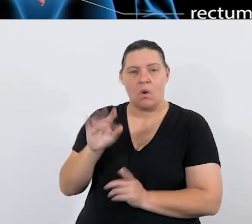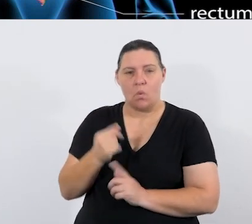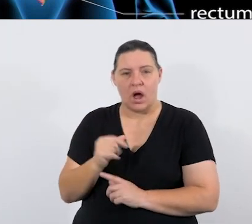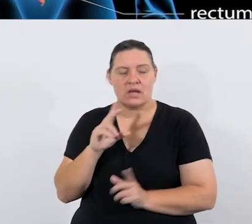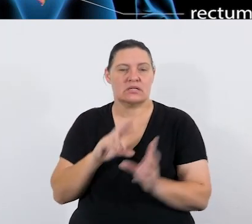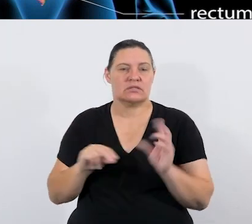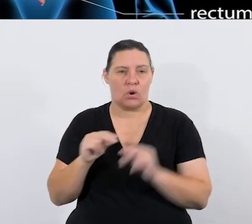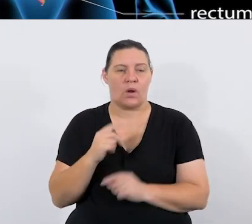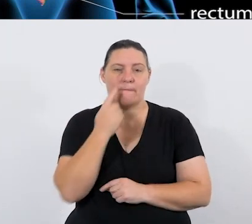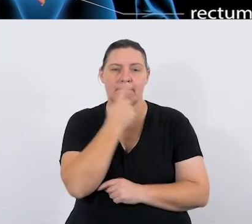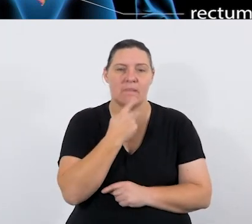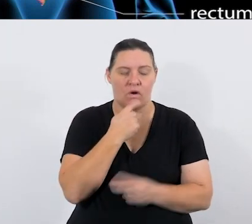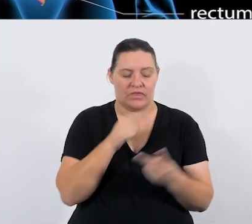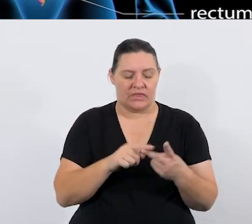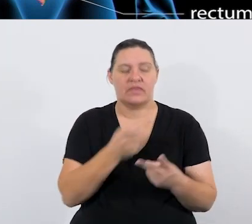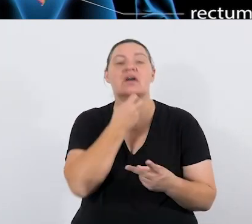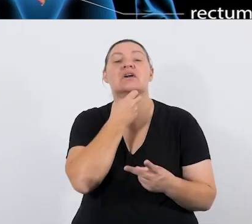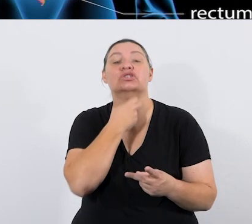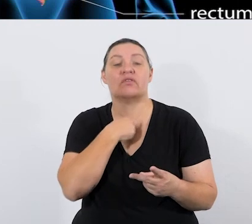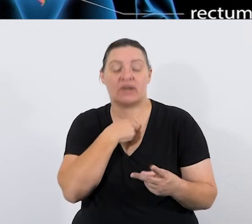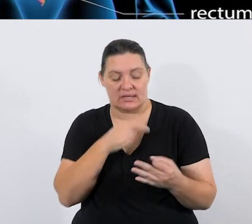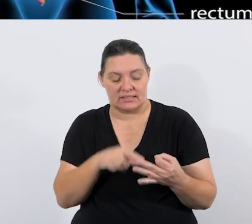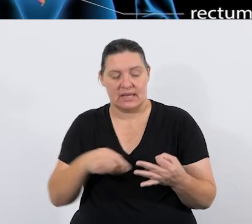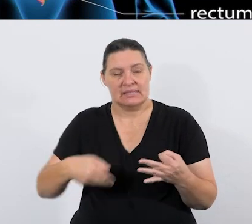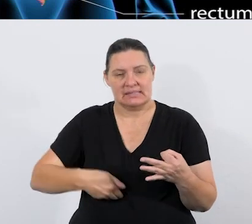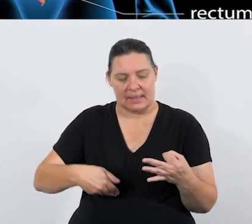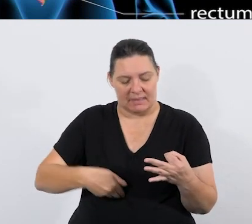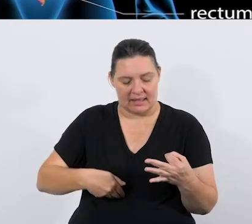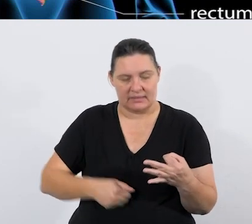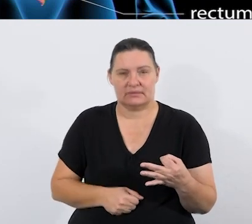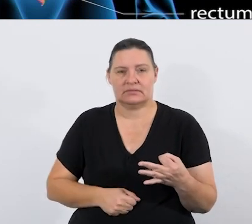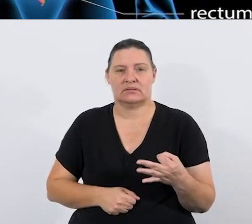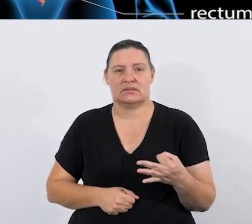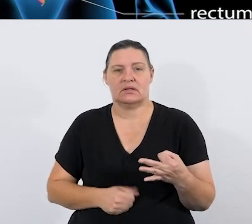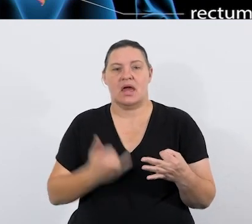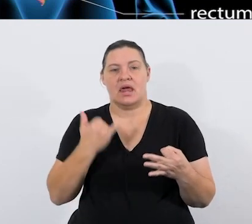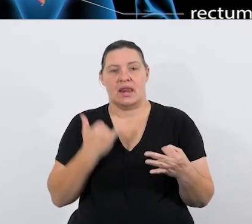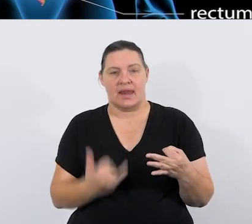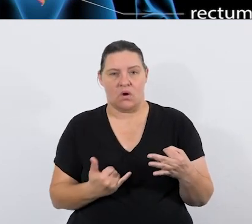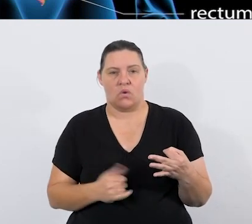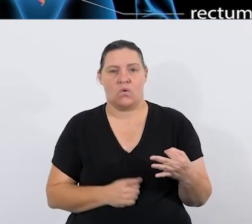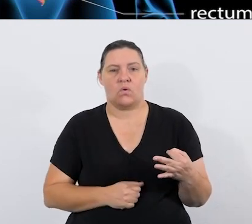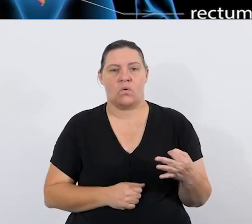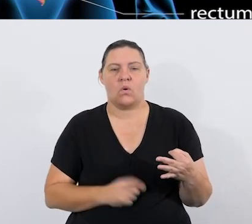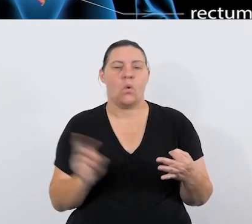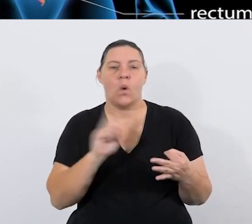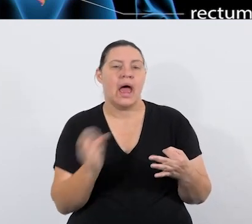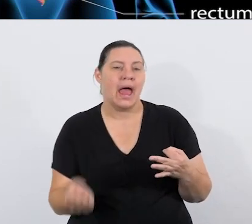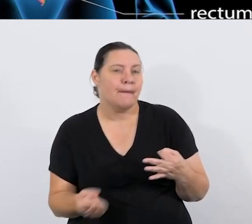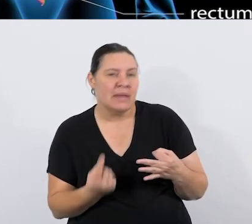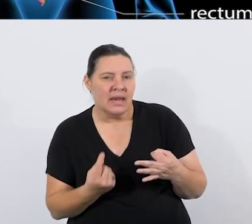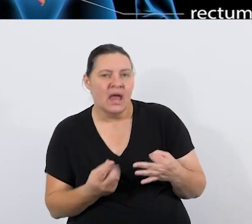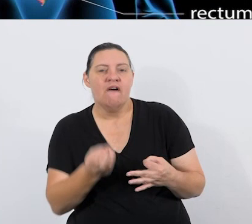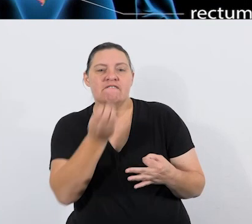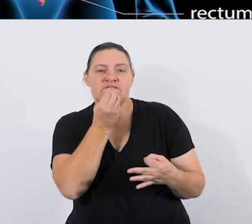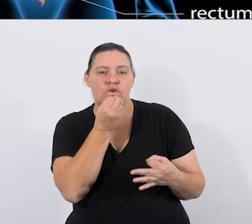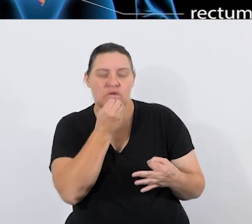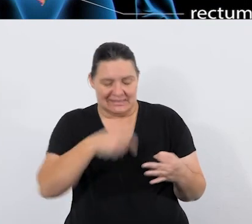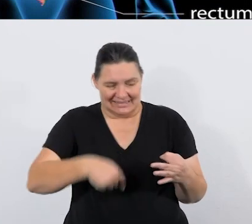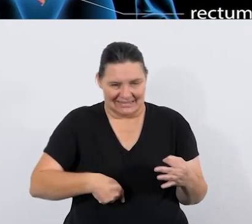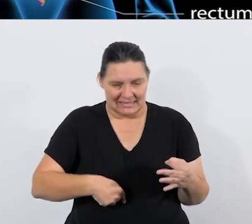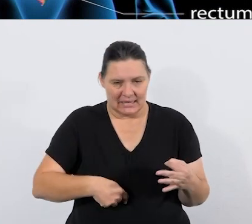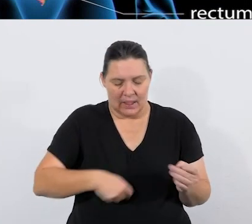place in the intestines. So that is the four main processes that happen during the process of